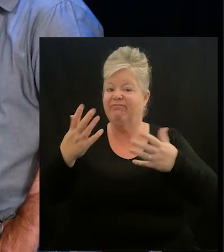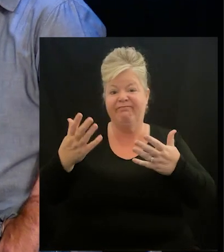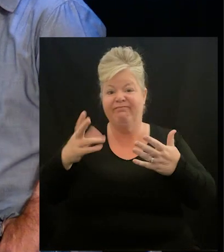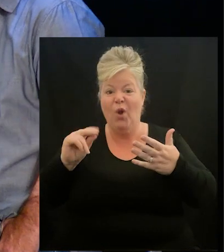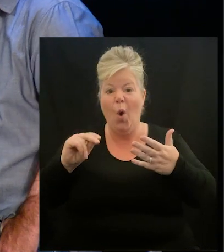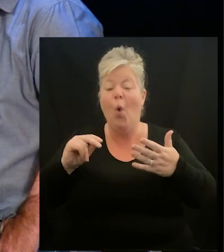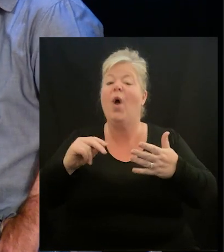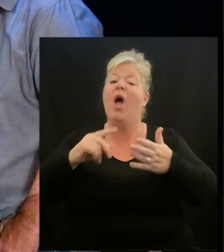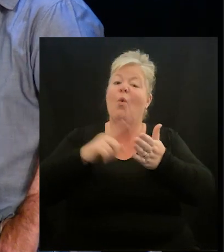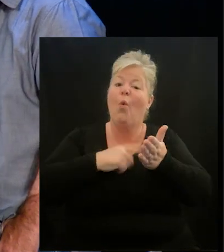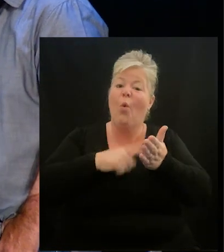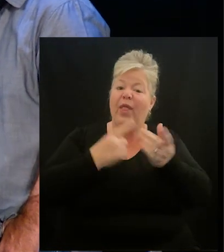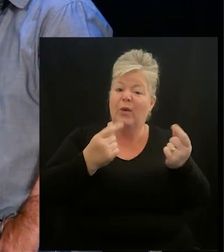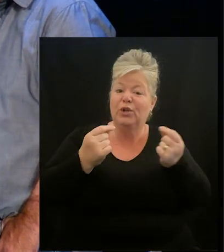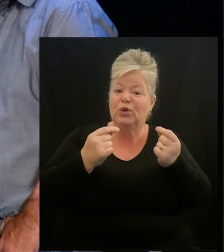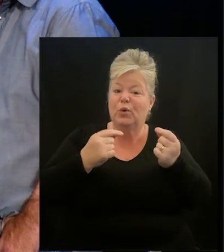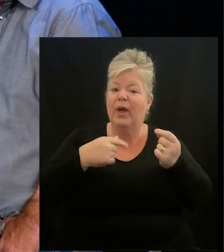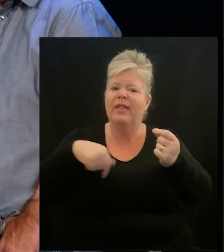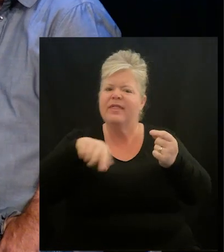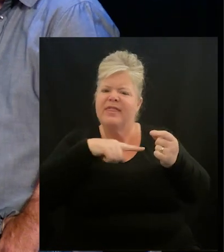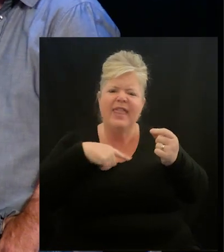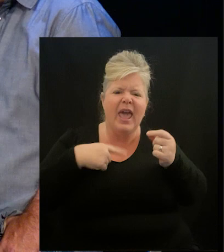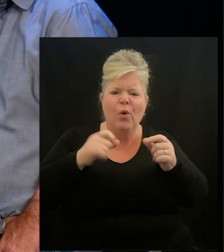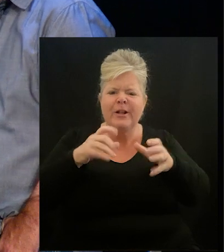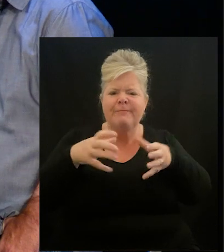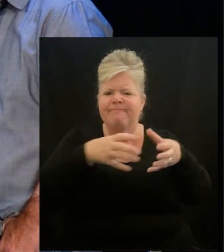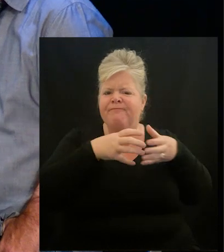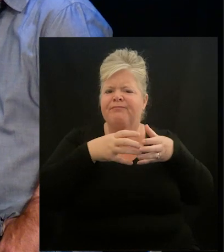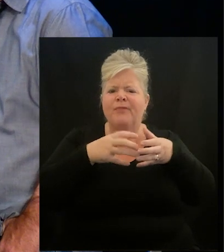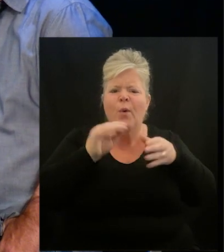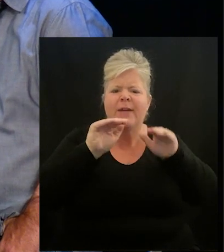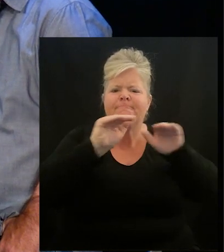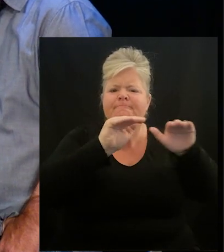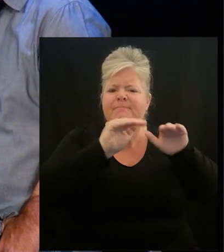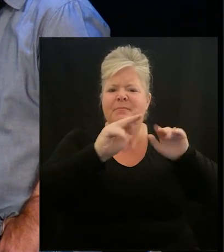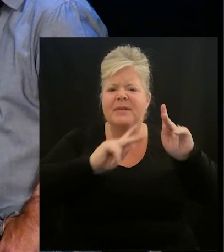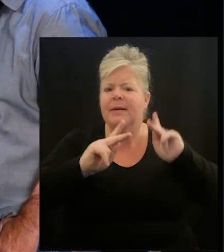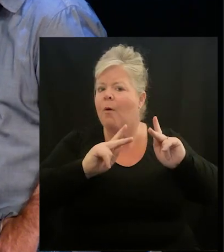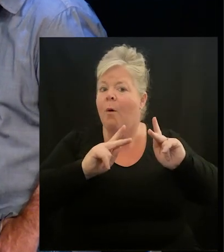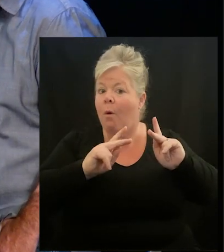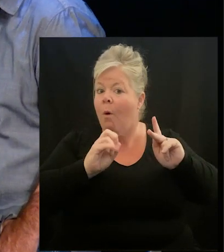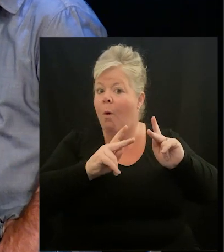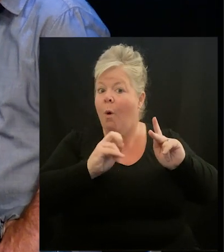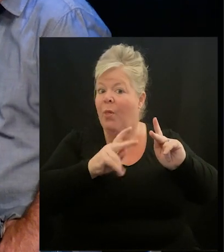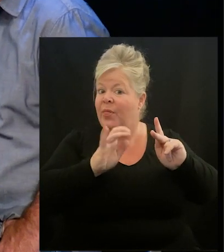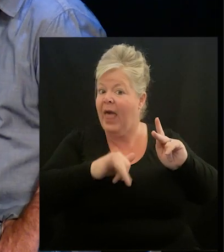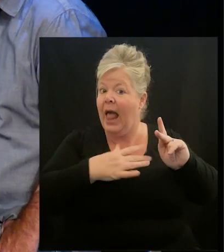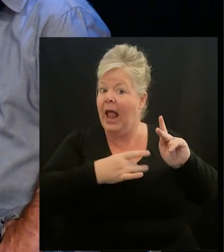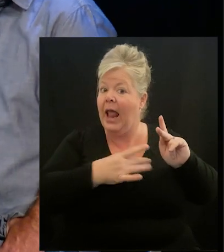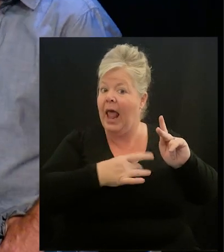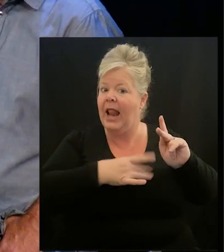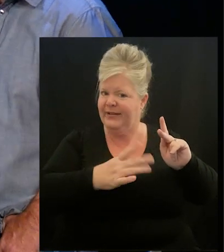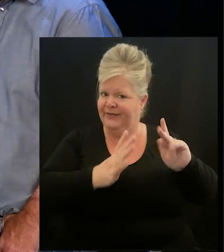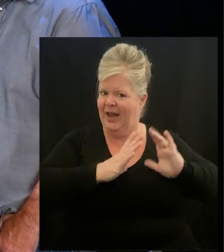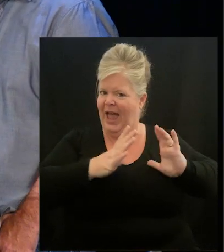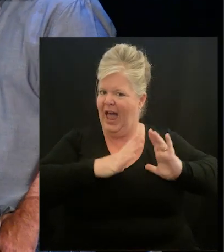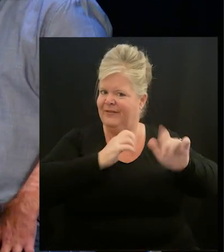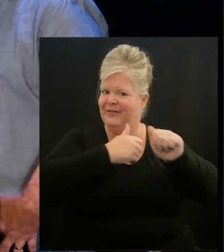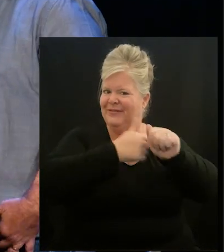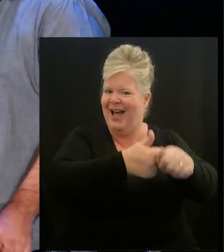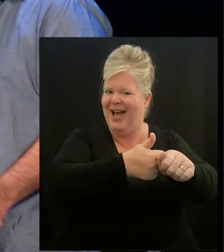of teachers to say what their itching ears want to hear. They will turn their ears away from the truth and